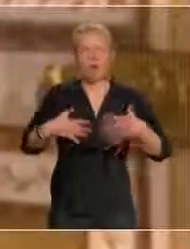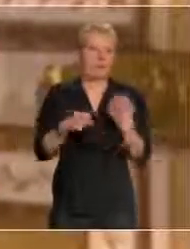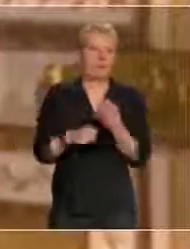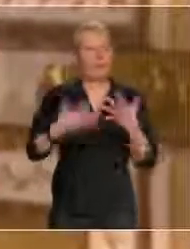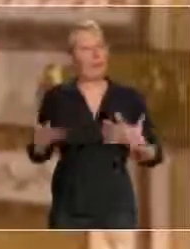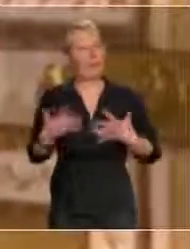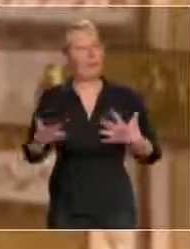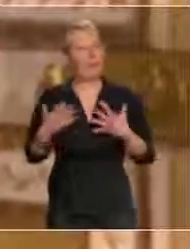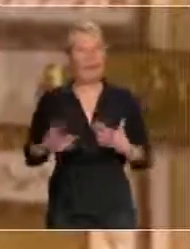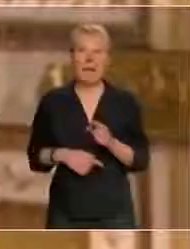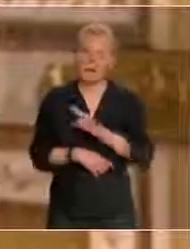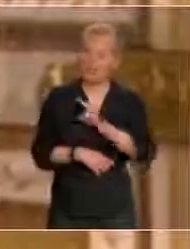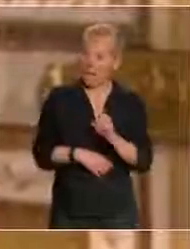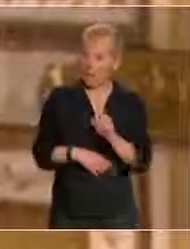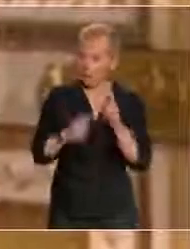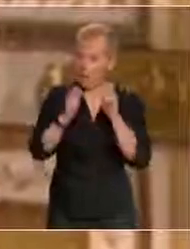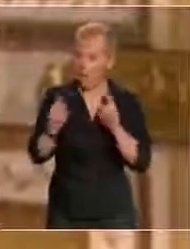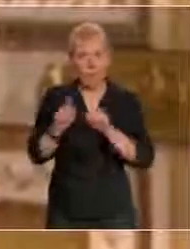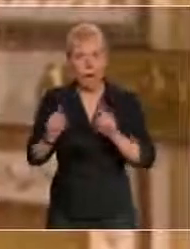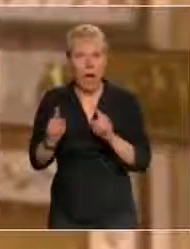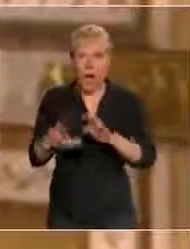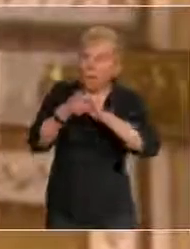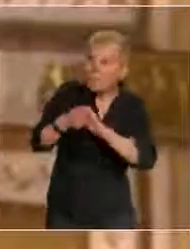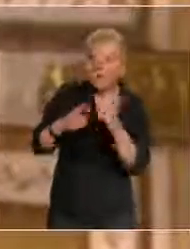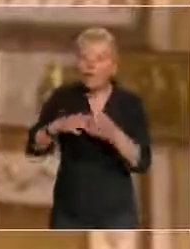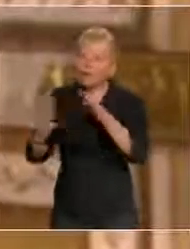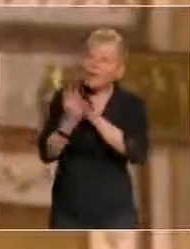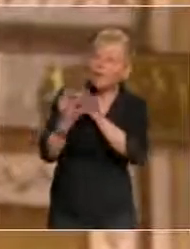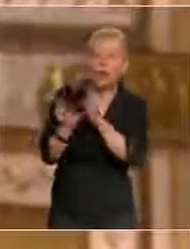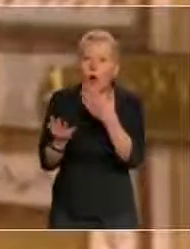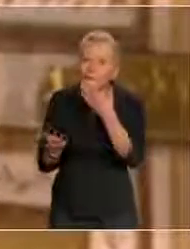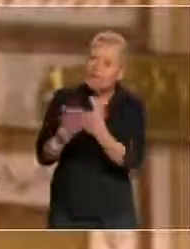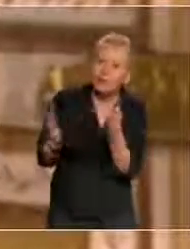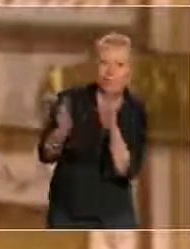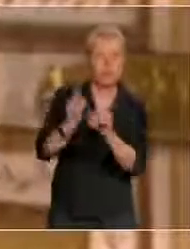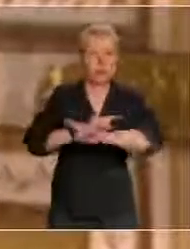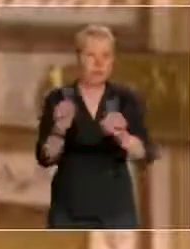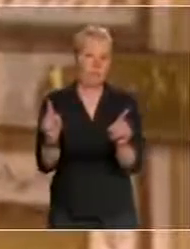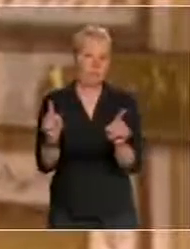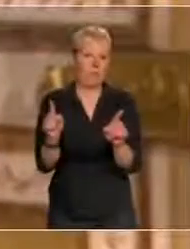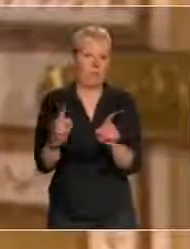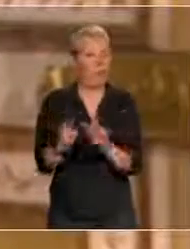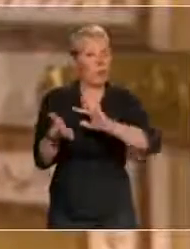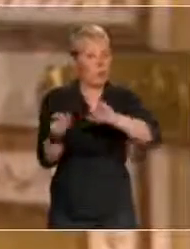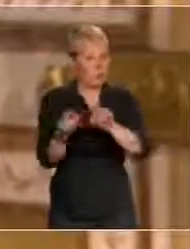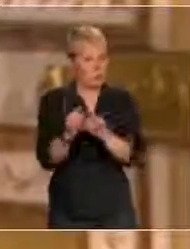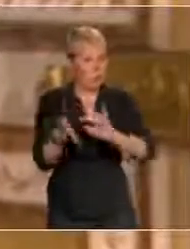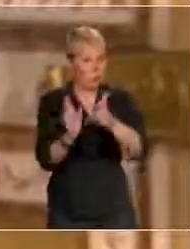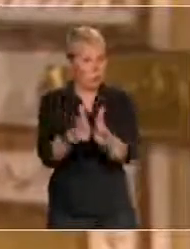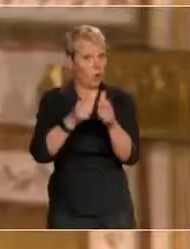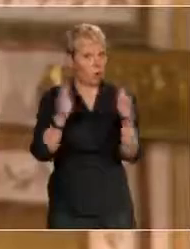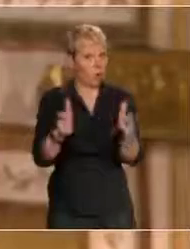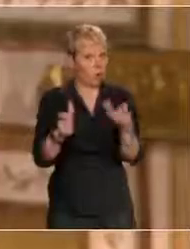work, when it's not possible to work remotely, and also potentially to carry out a bit of physical activity, but once again, without meeting friends or